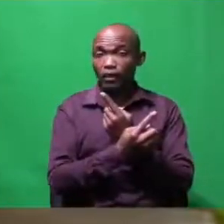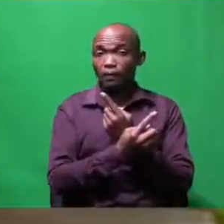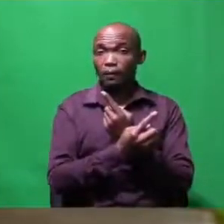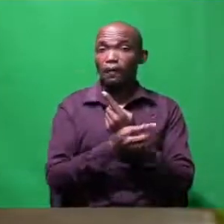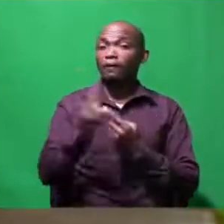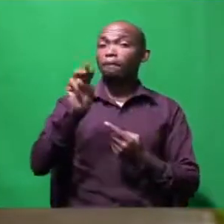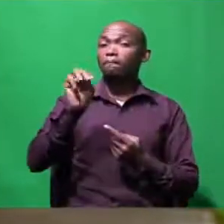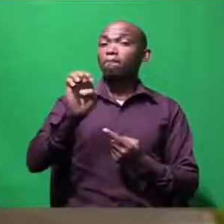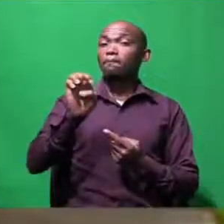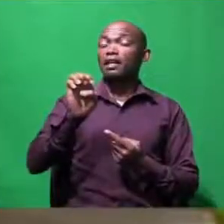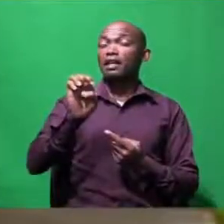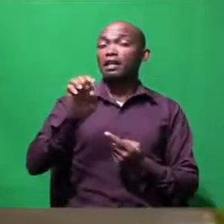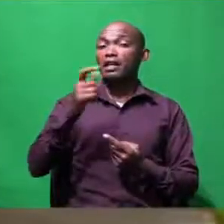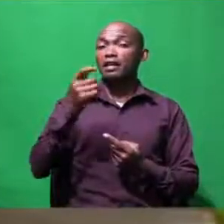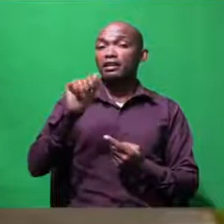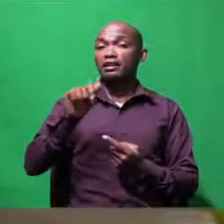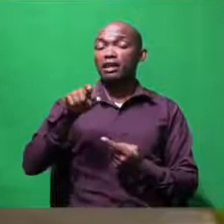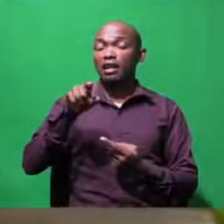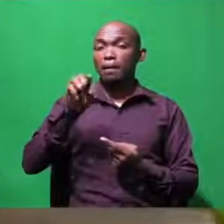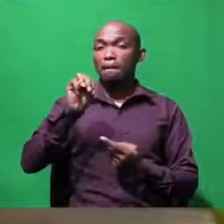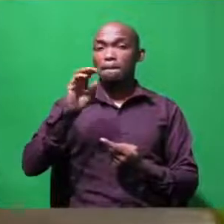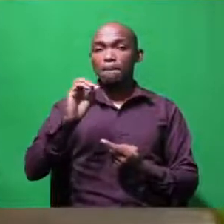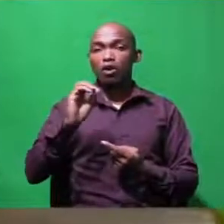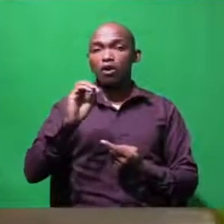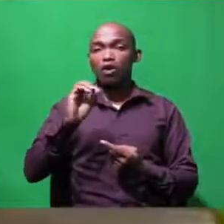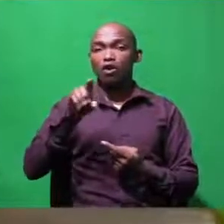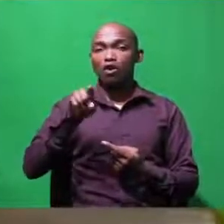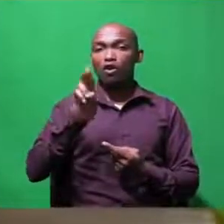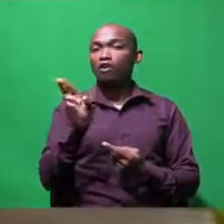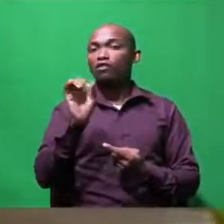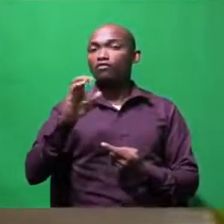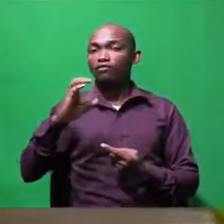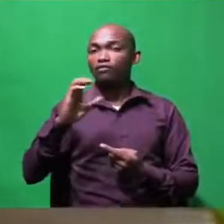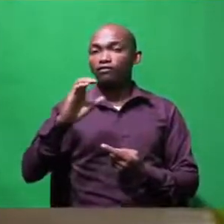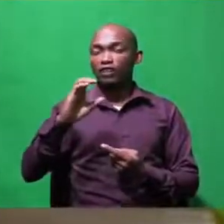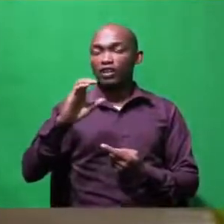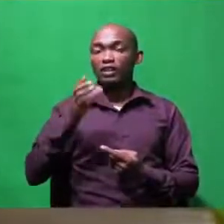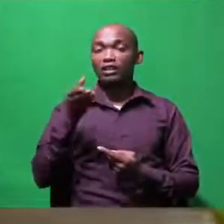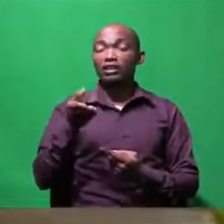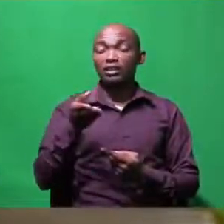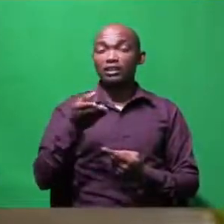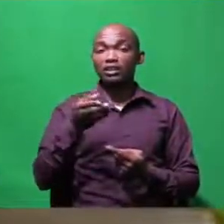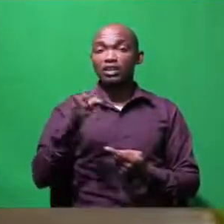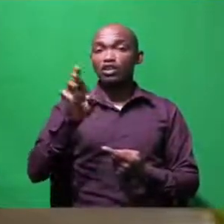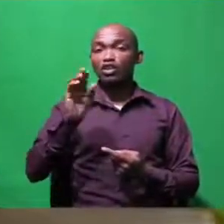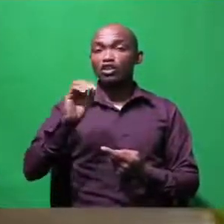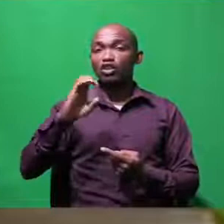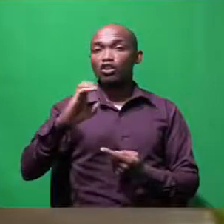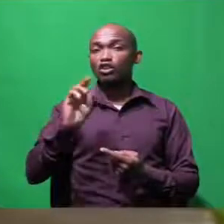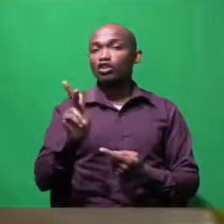into metamorphic. It means that a geographer now, this rock is called is